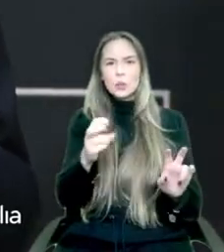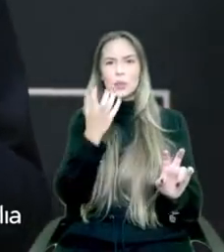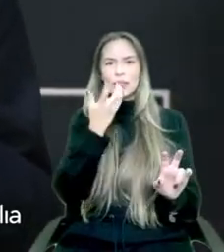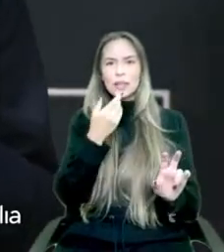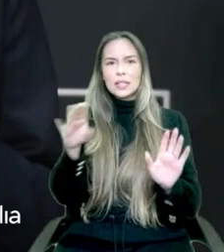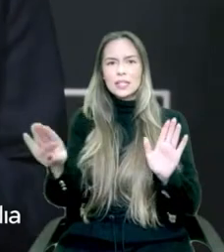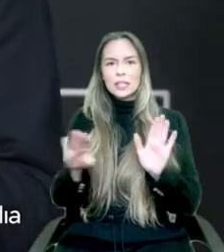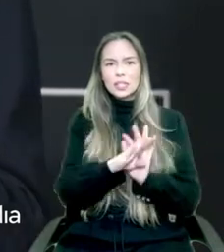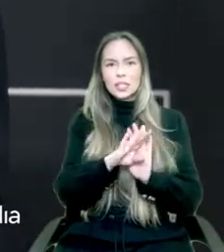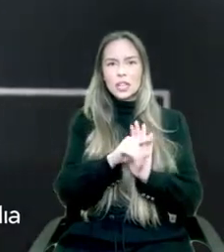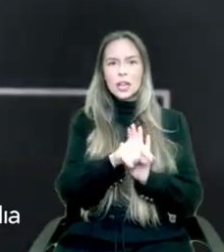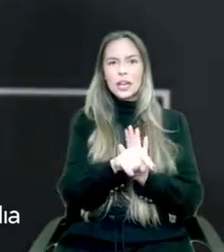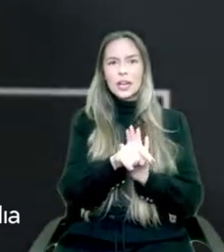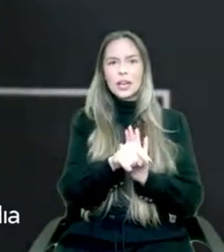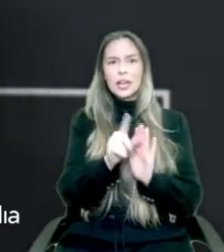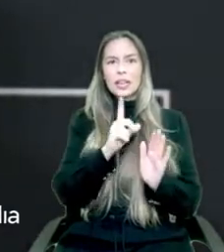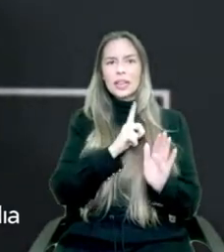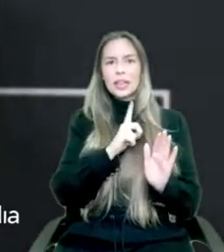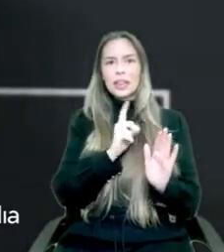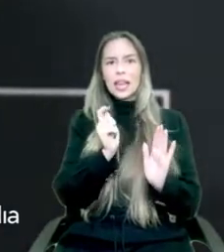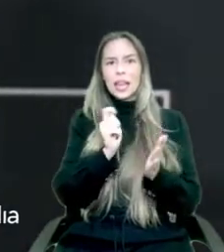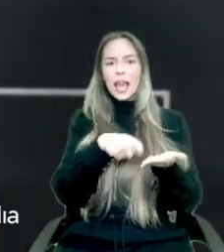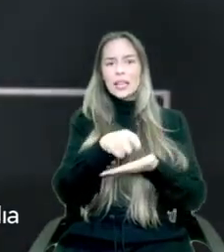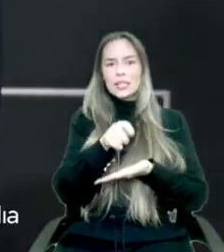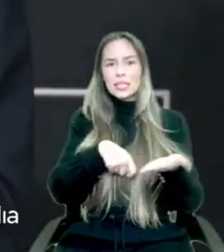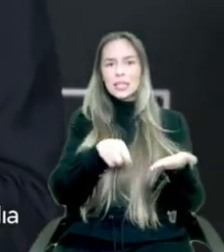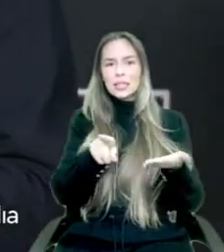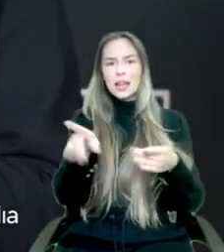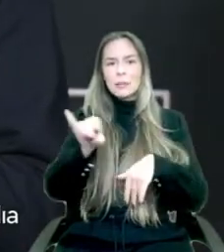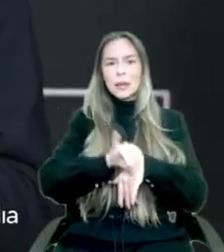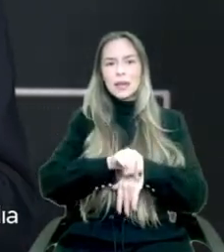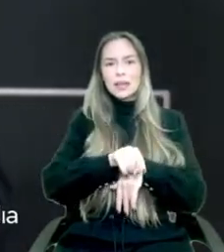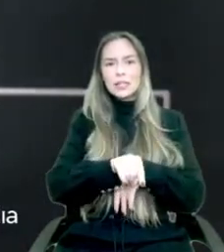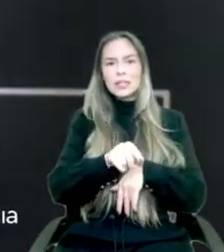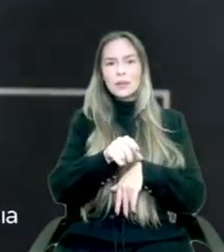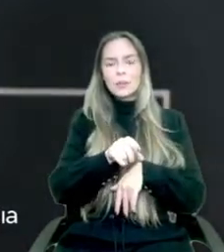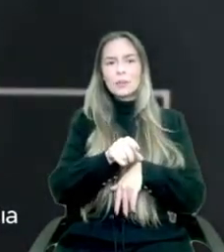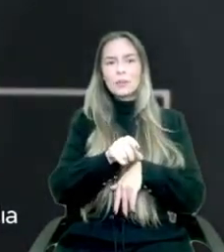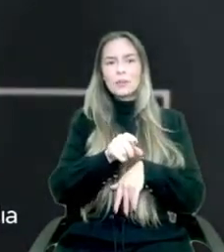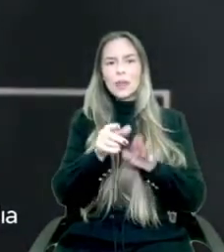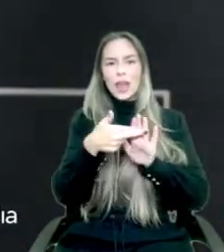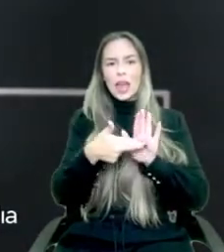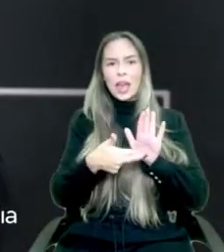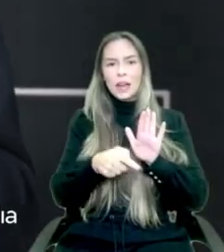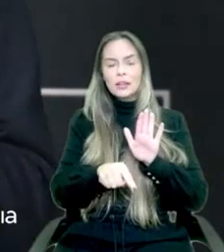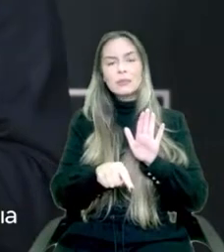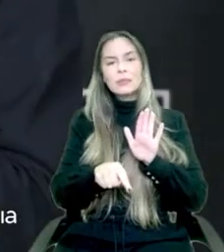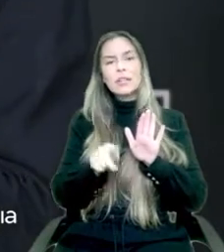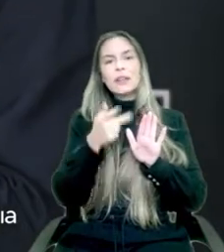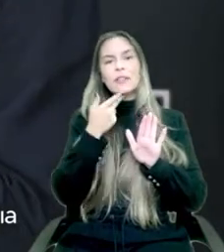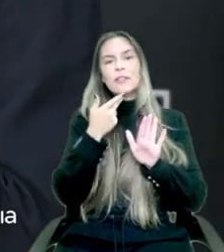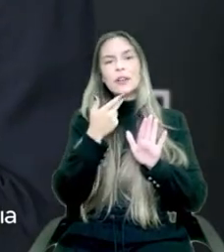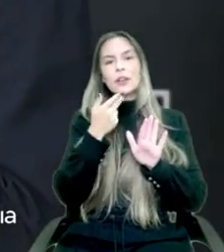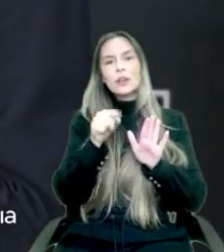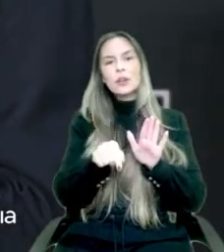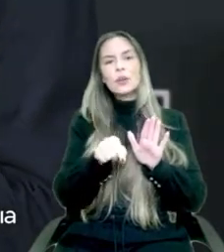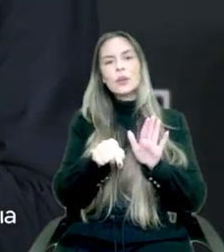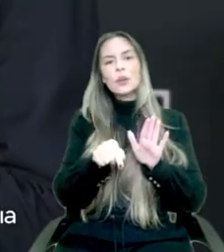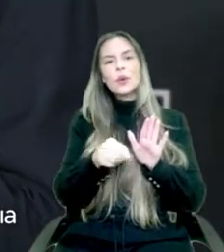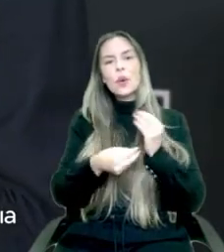kind of signature immigration policy. And he announced that it was going to be rolled out in 60